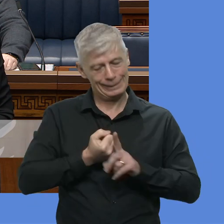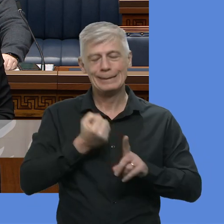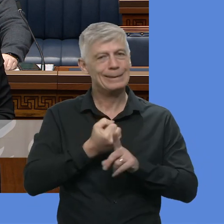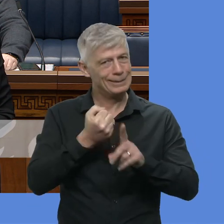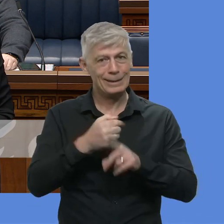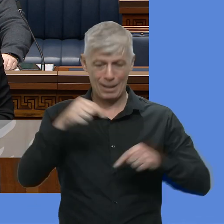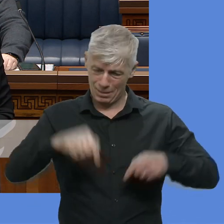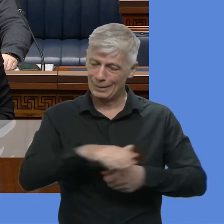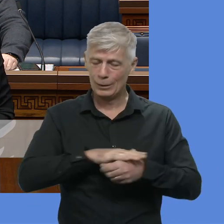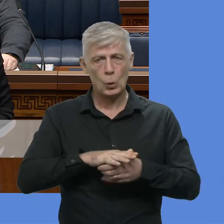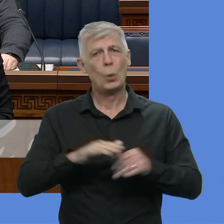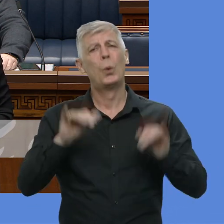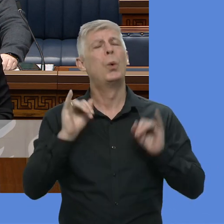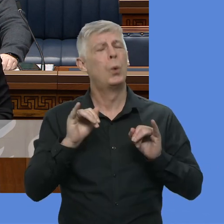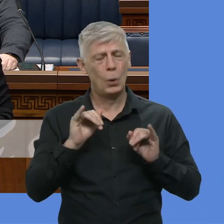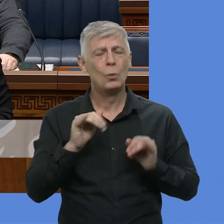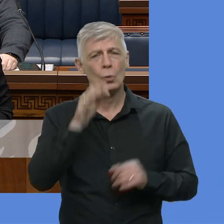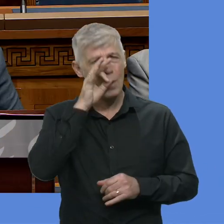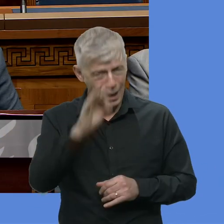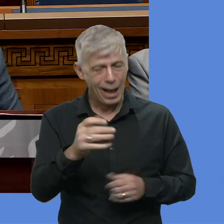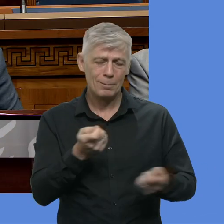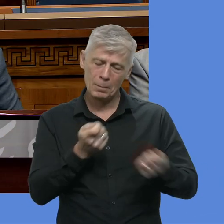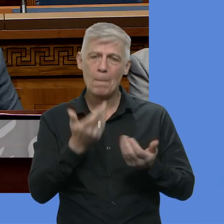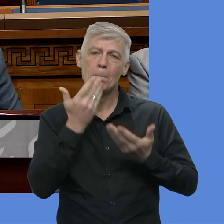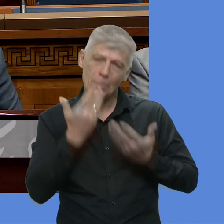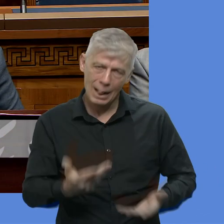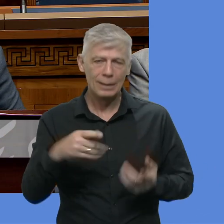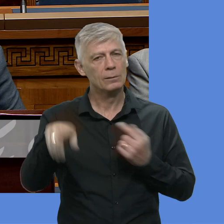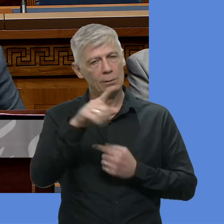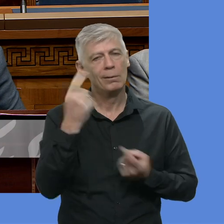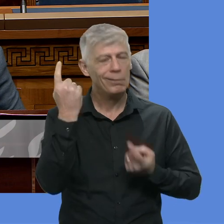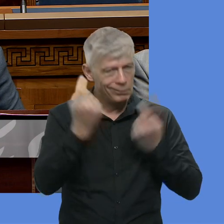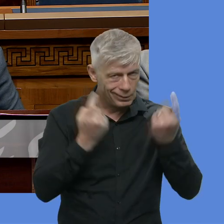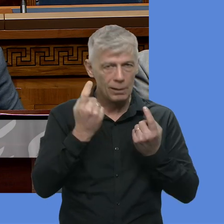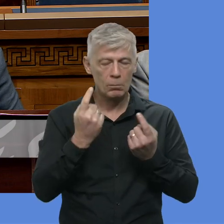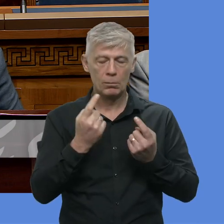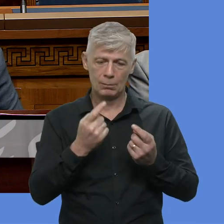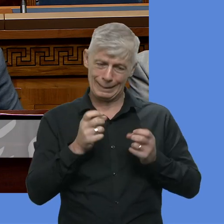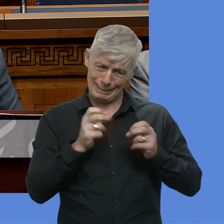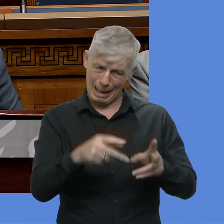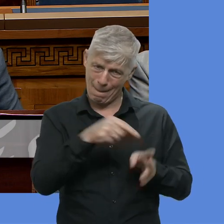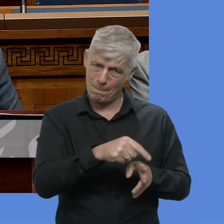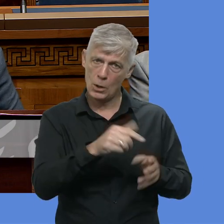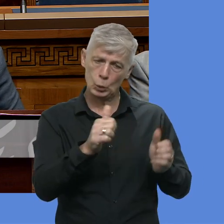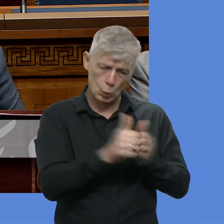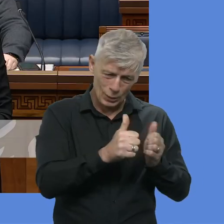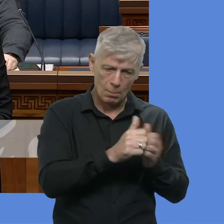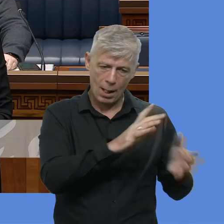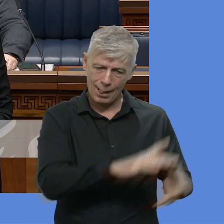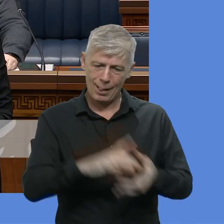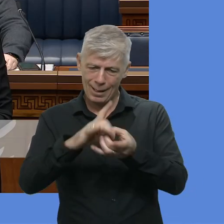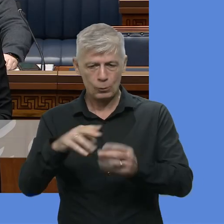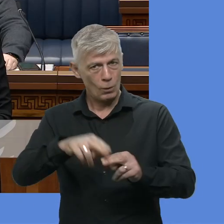this situation is. So I would ask the Minister to please consider a bespoke scheme that will deliver for those families that haven't